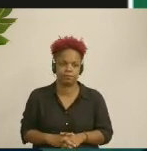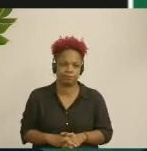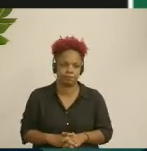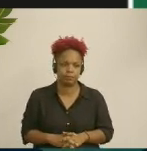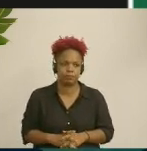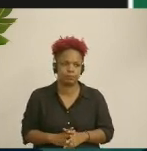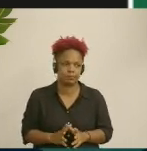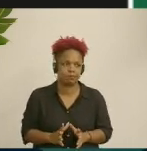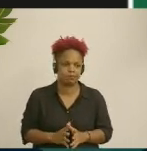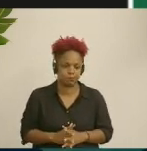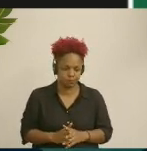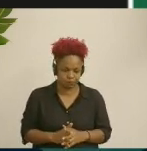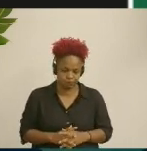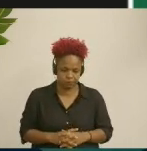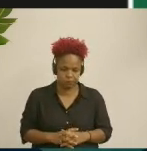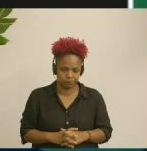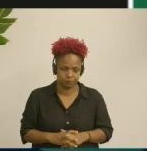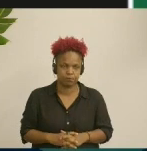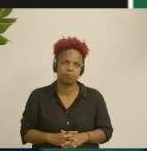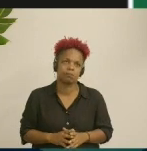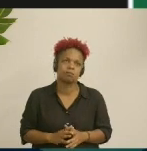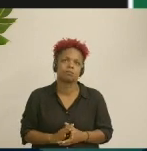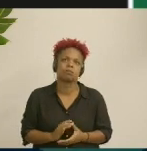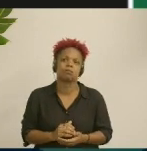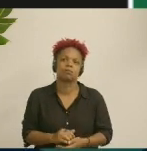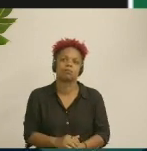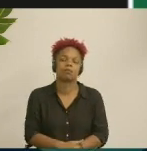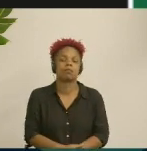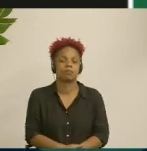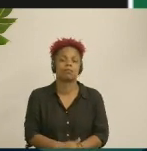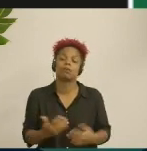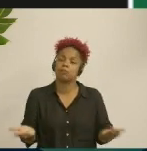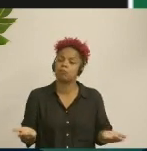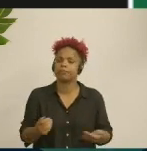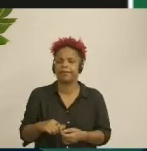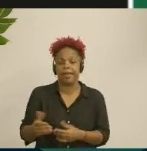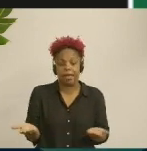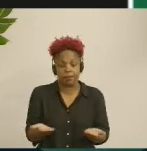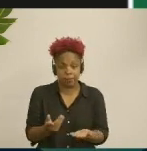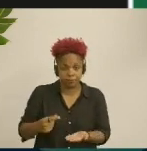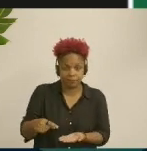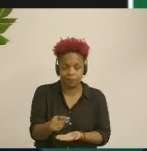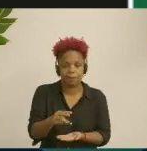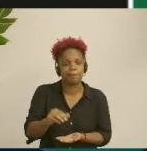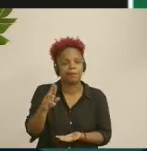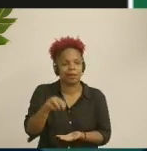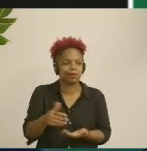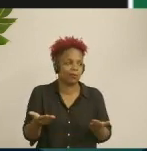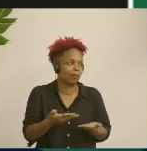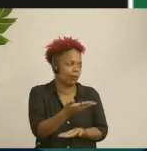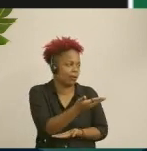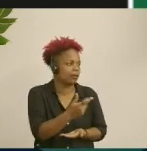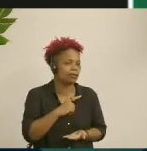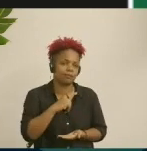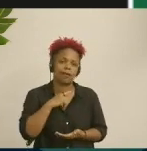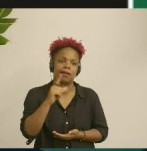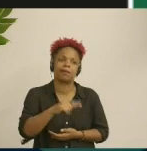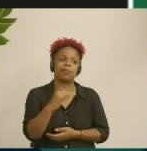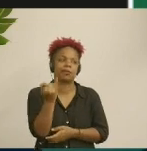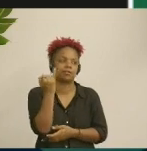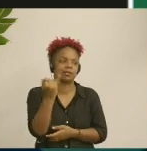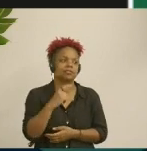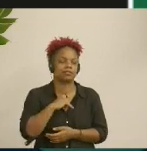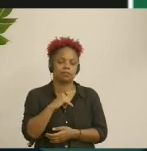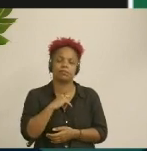I'm actually going to send it to Michael because I think this is very relevant to your work, and then I'll maybe, if there's time, I comment.